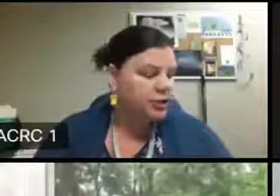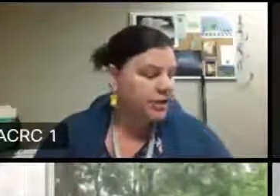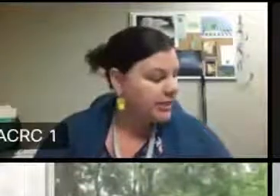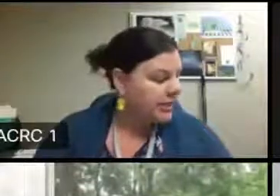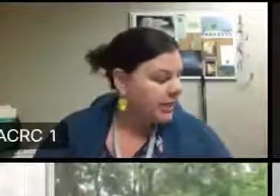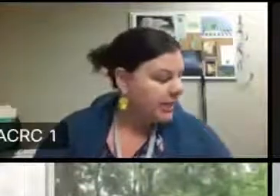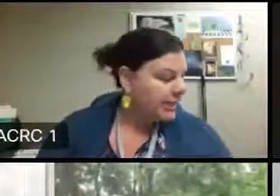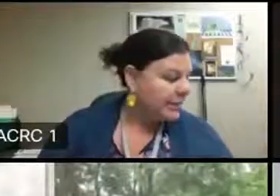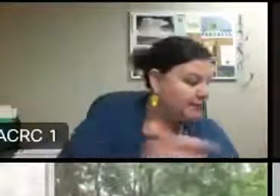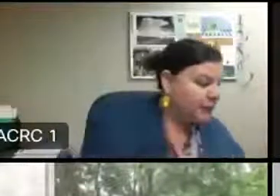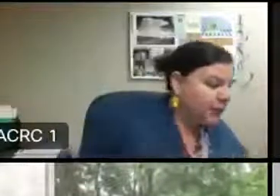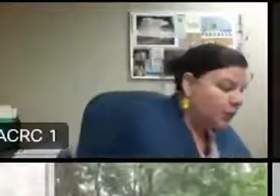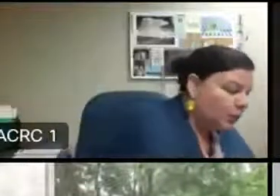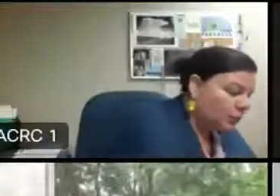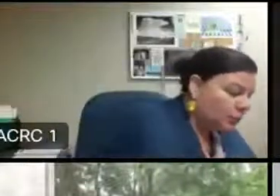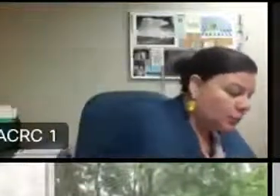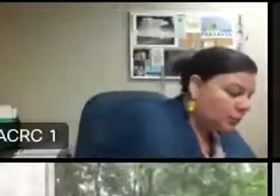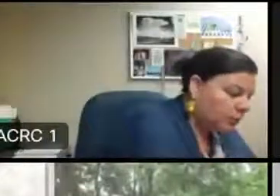Such tragedy.